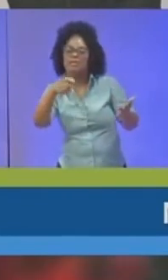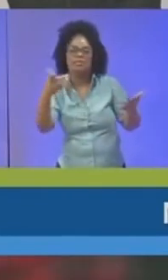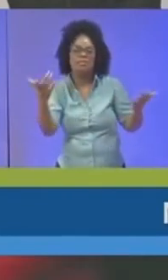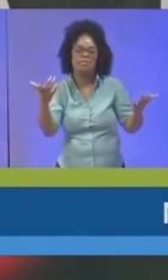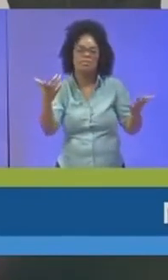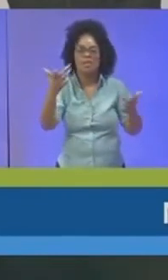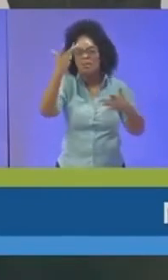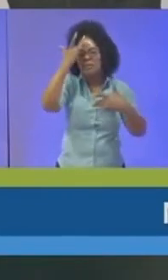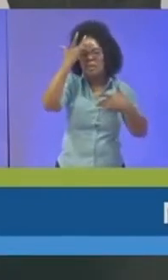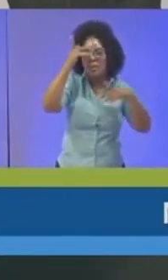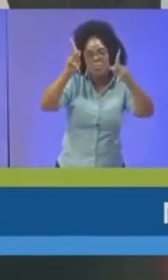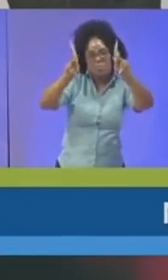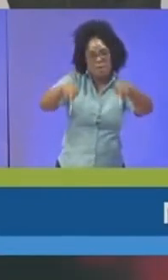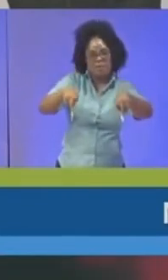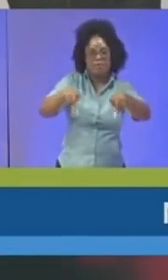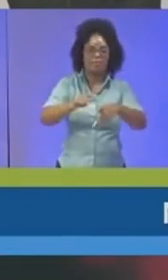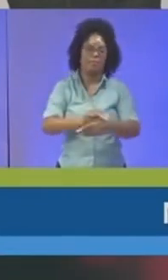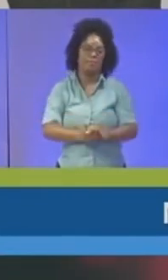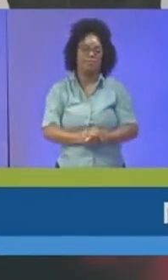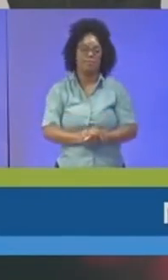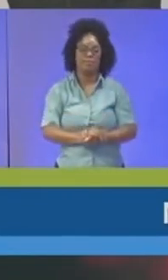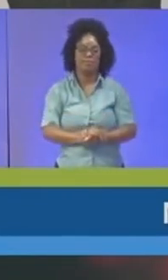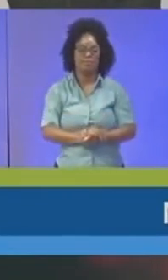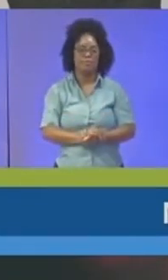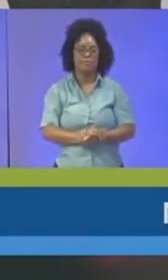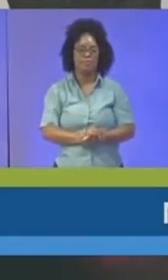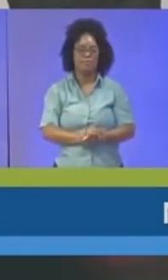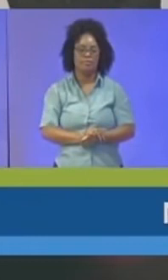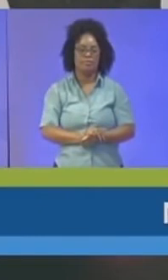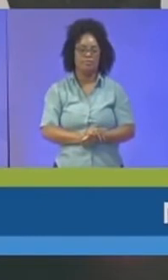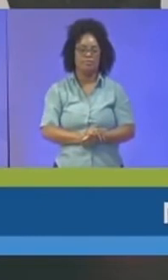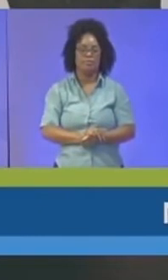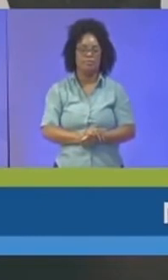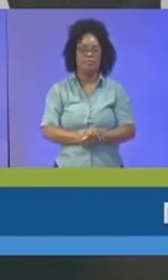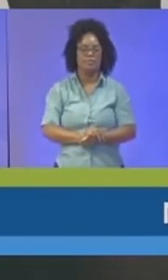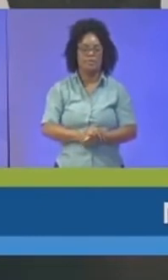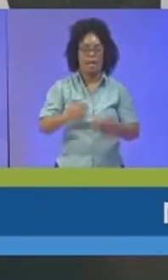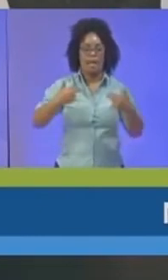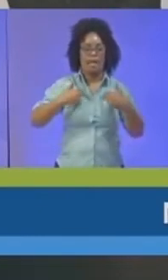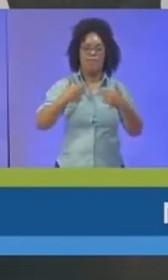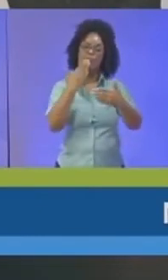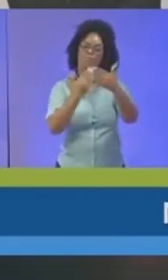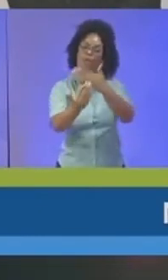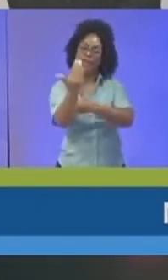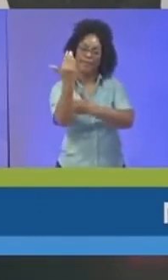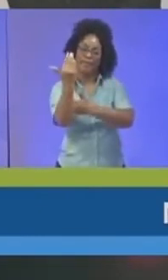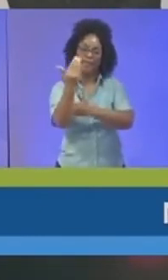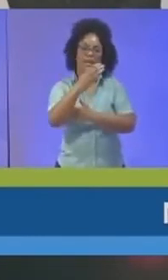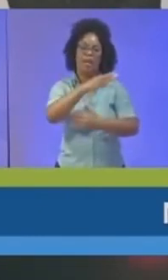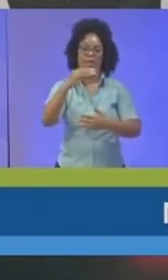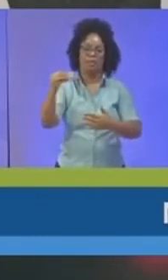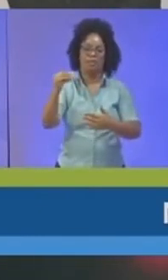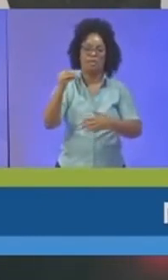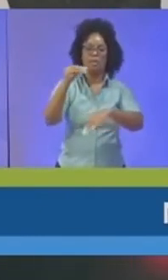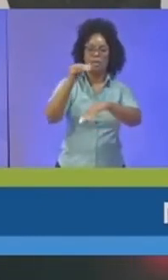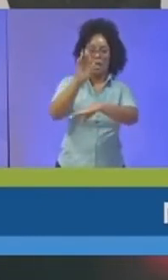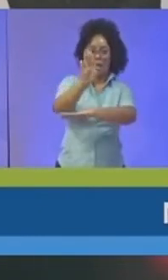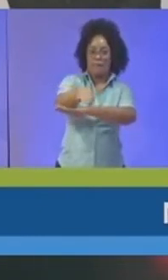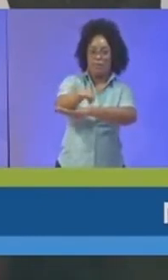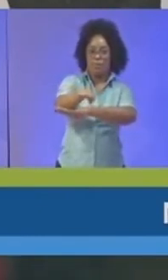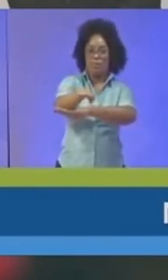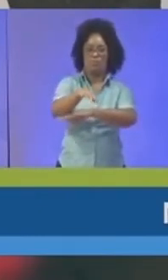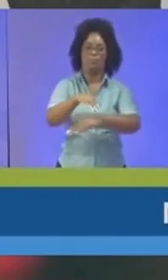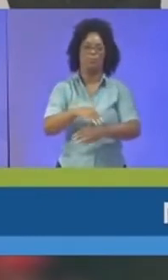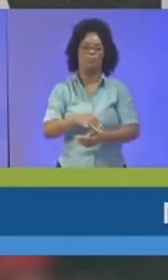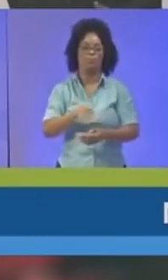in cycles. There's a morning cycle and an evening cycle for our clinic, and it's because in order to make some of the